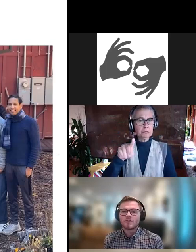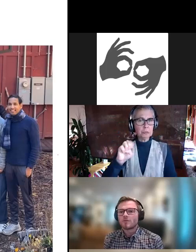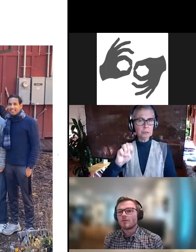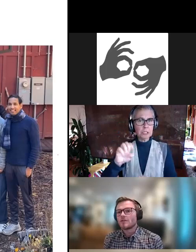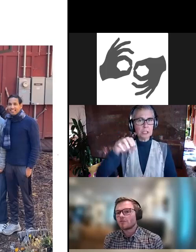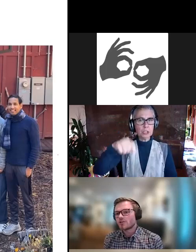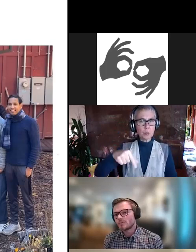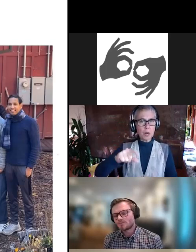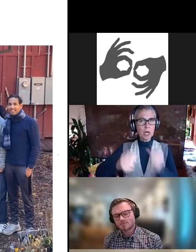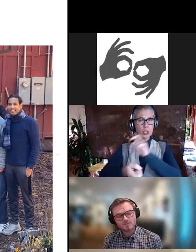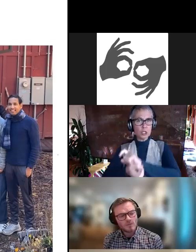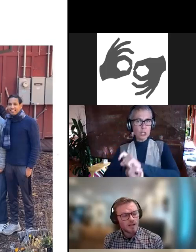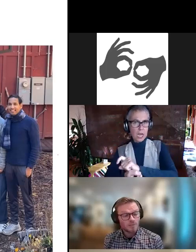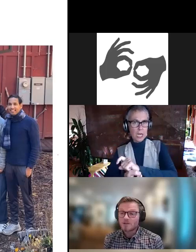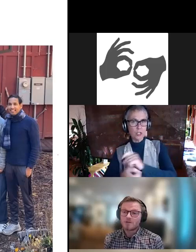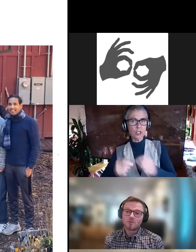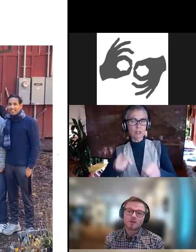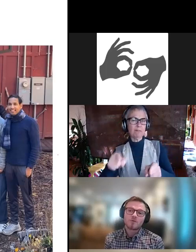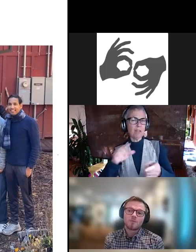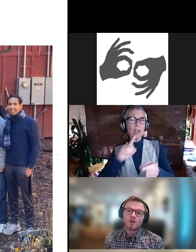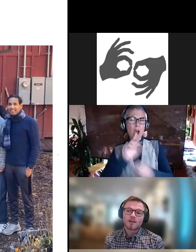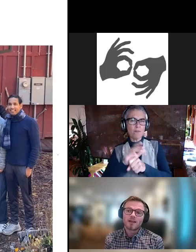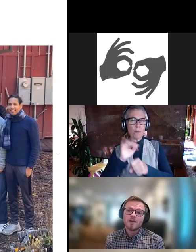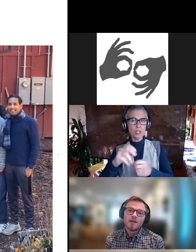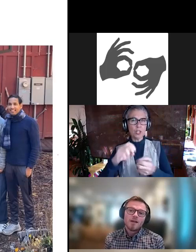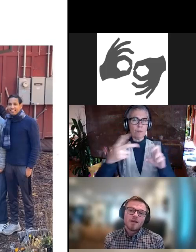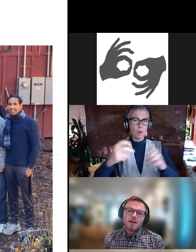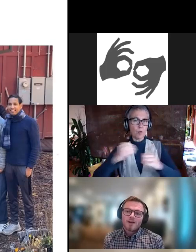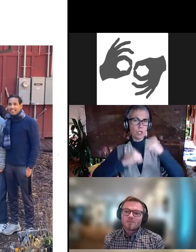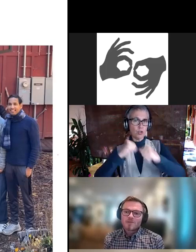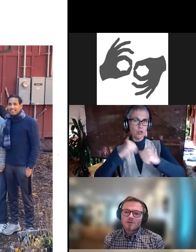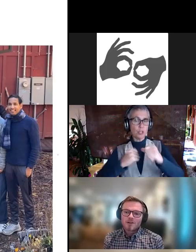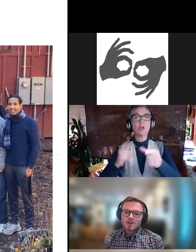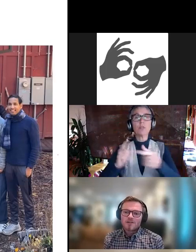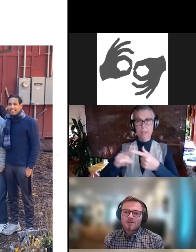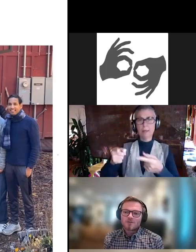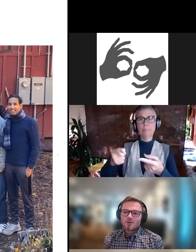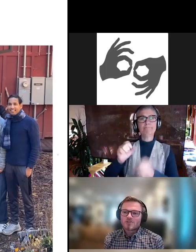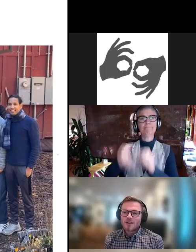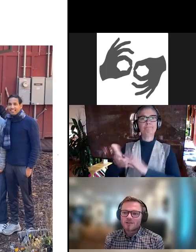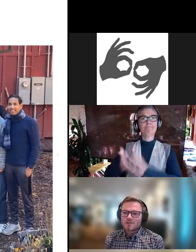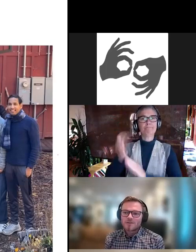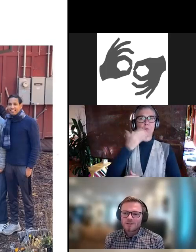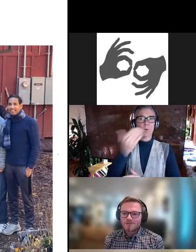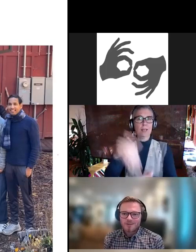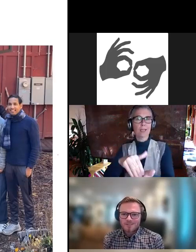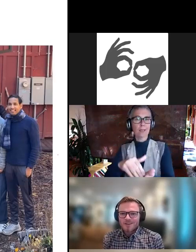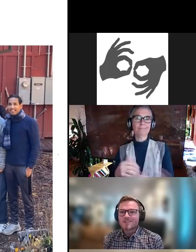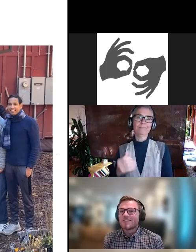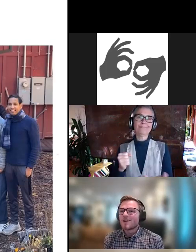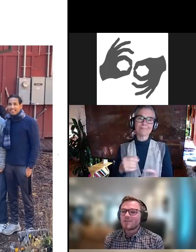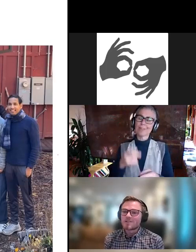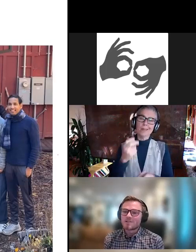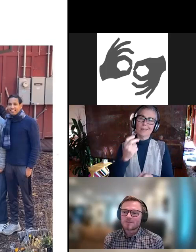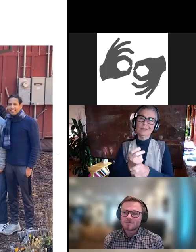conformation of the protein structure, then it started working well again. So it's a difficult question to answer. There isn't